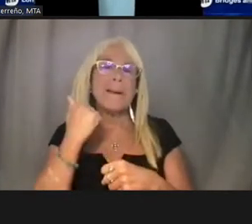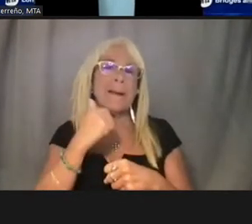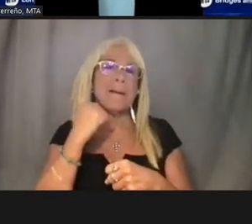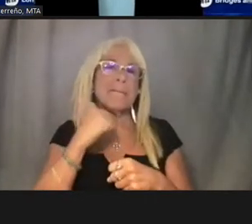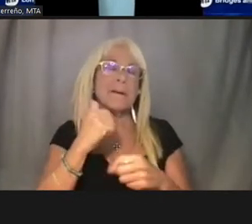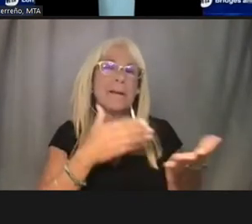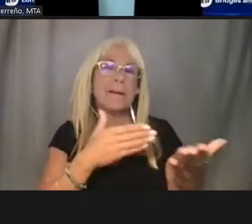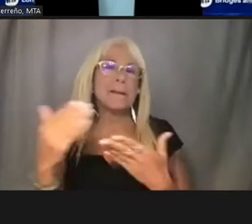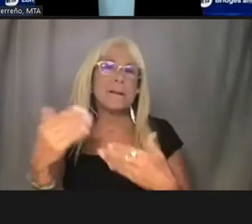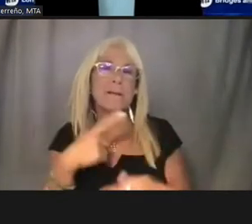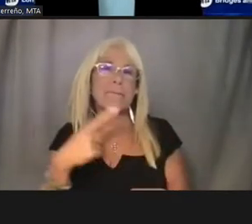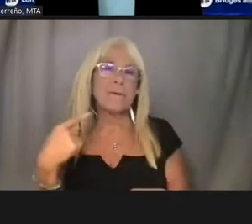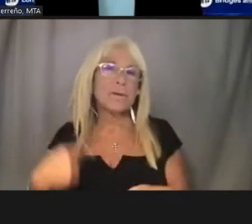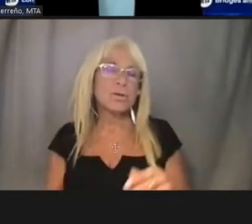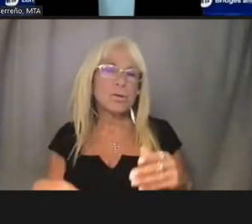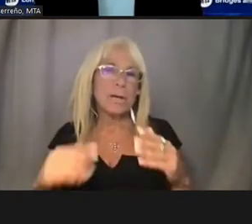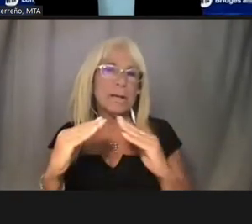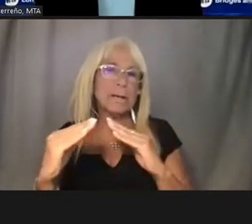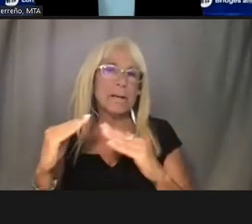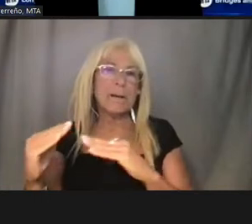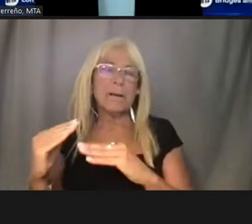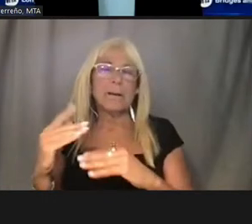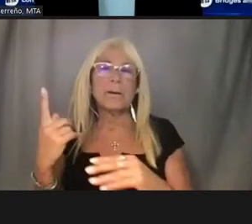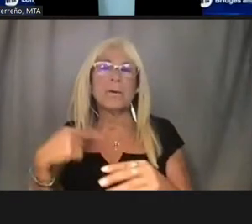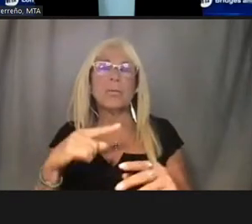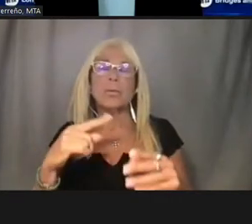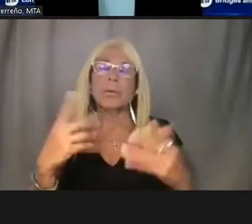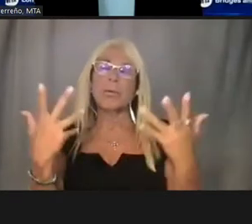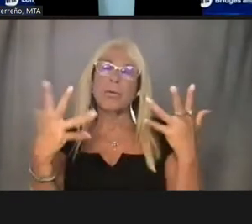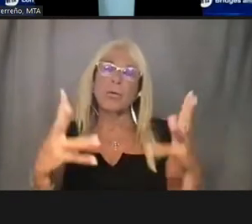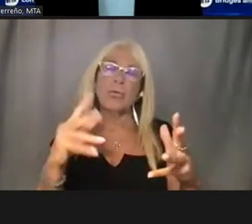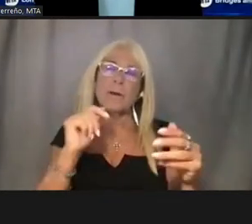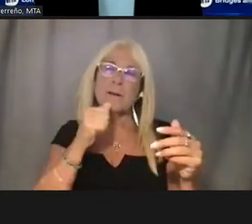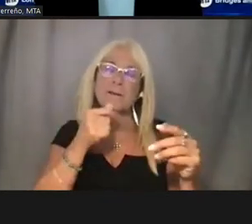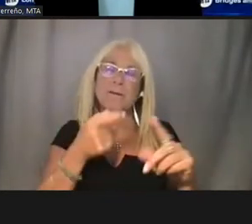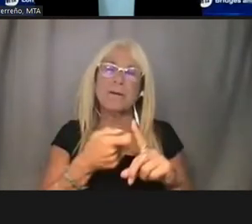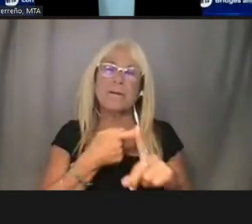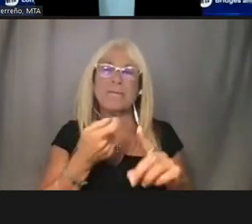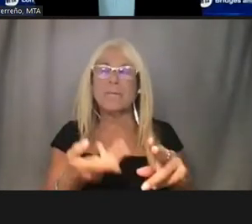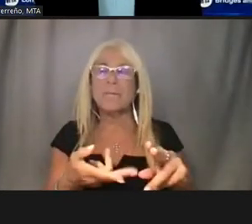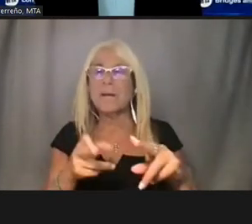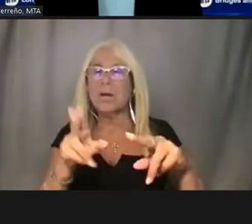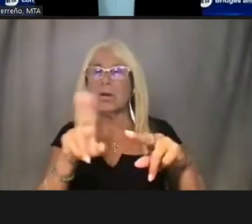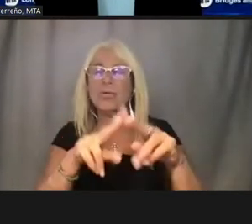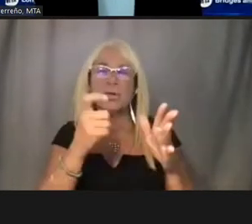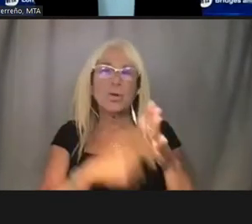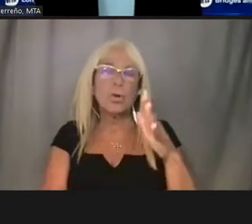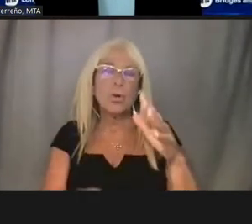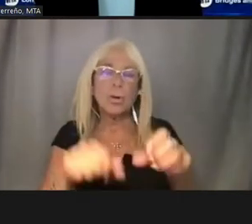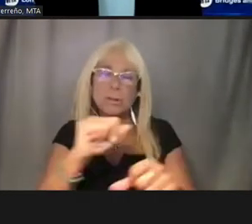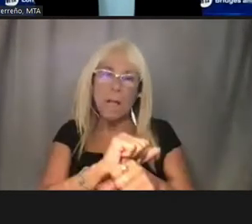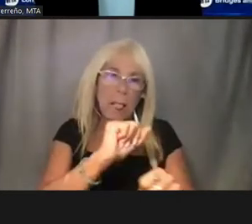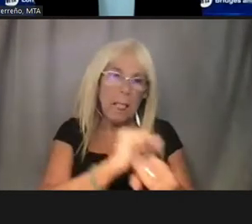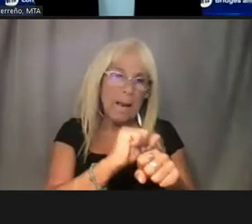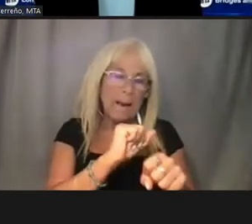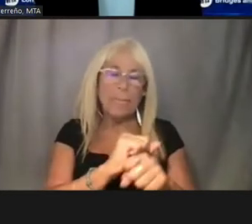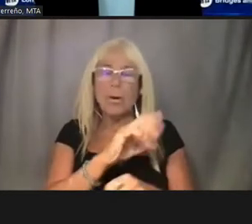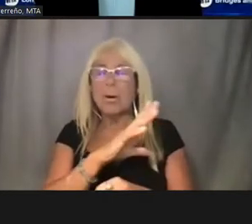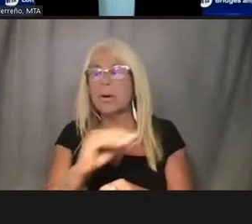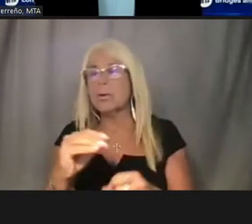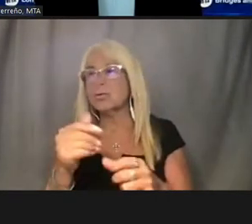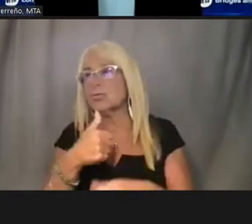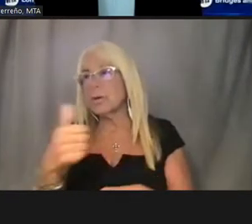needless to say we are already suffering from the increasing cost of Labor transportation and raw